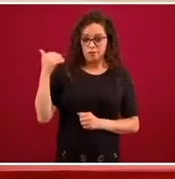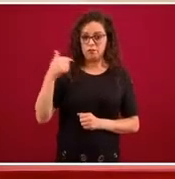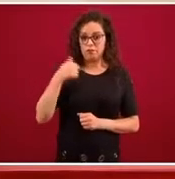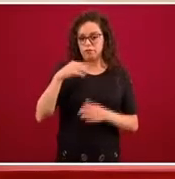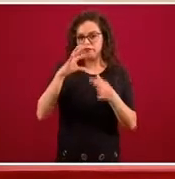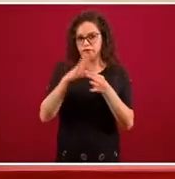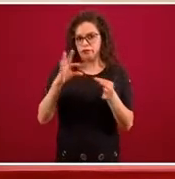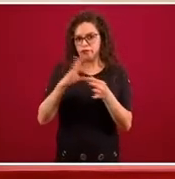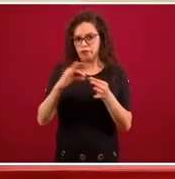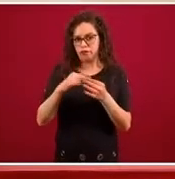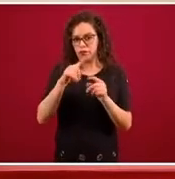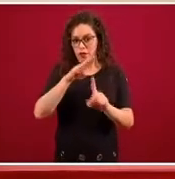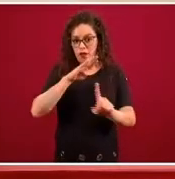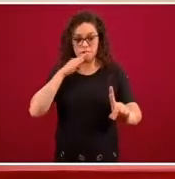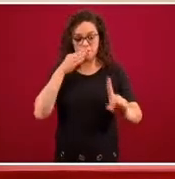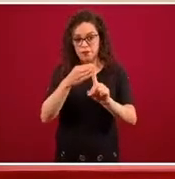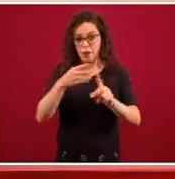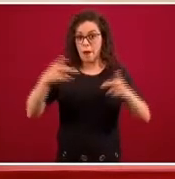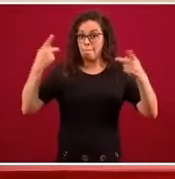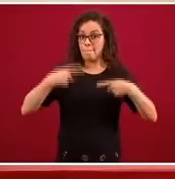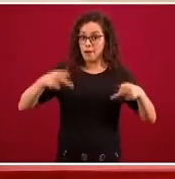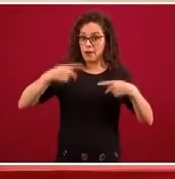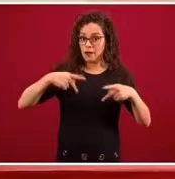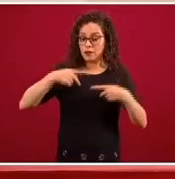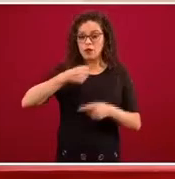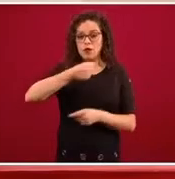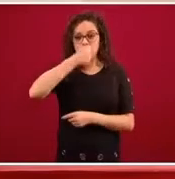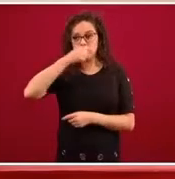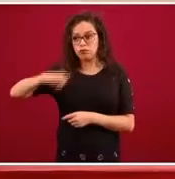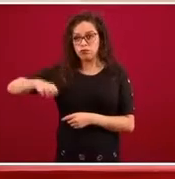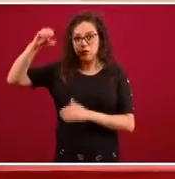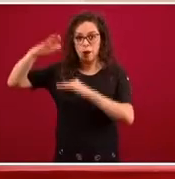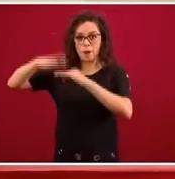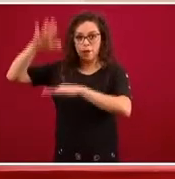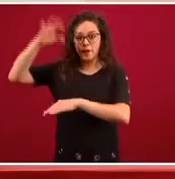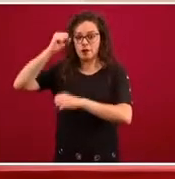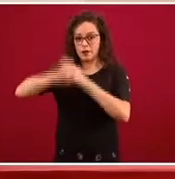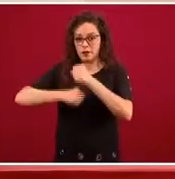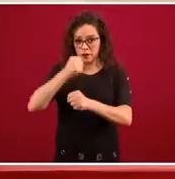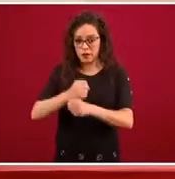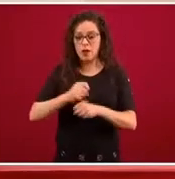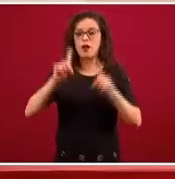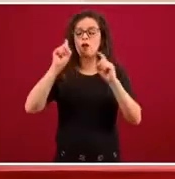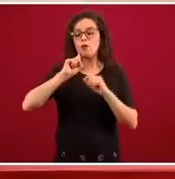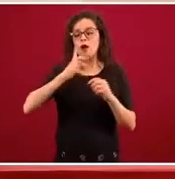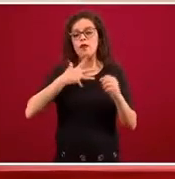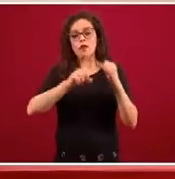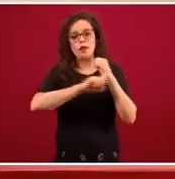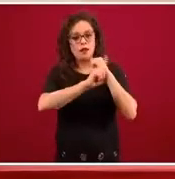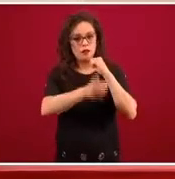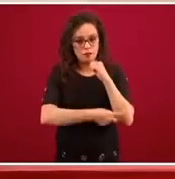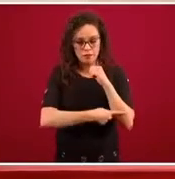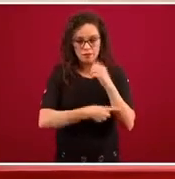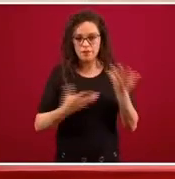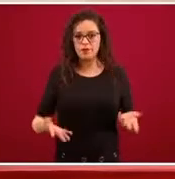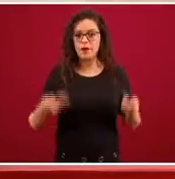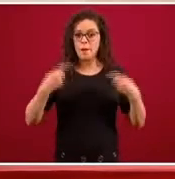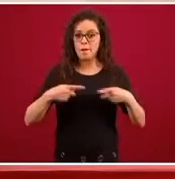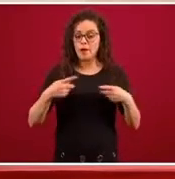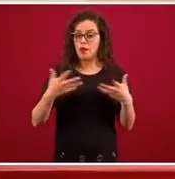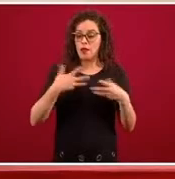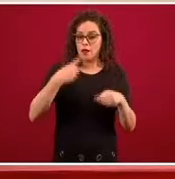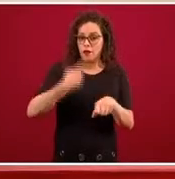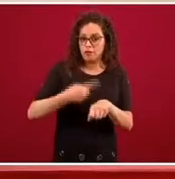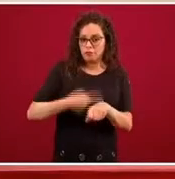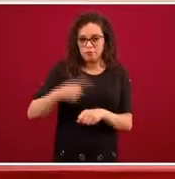emphasized recently, those senior citizens, those people over 60, the pregnant women,